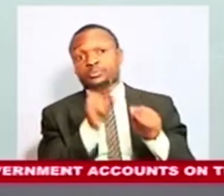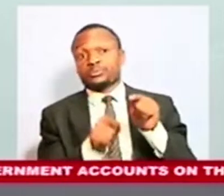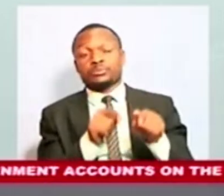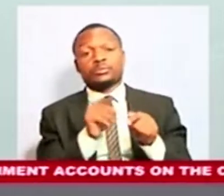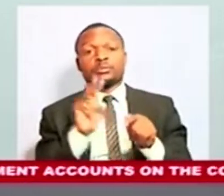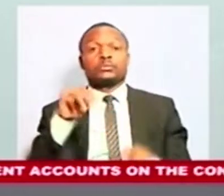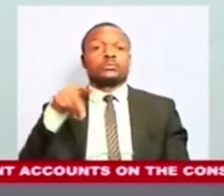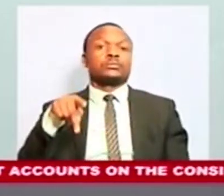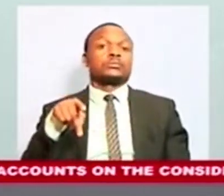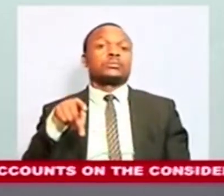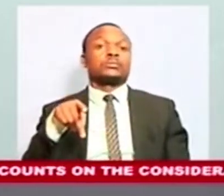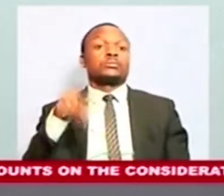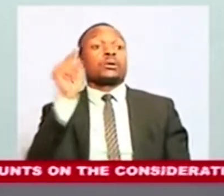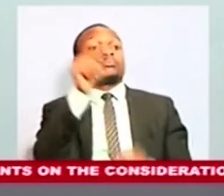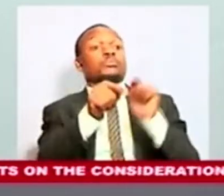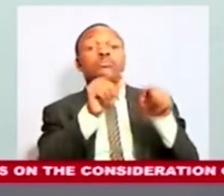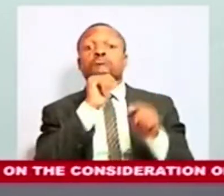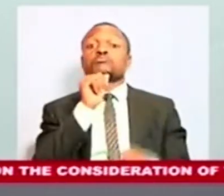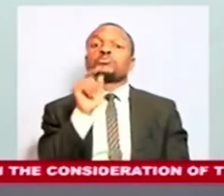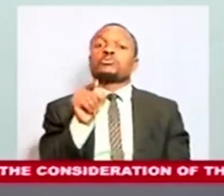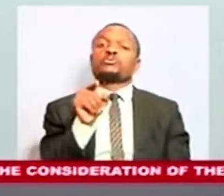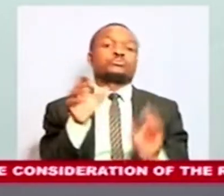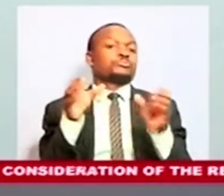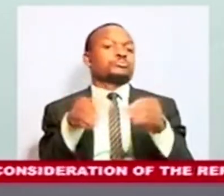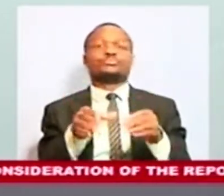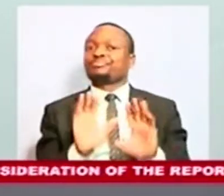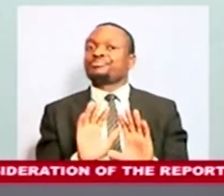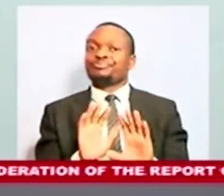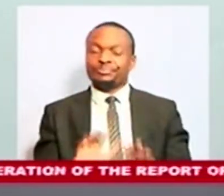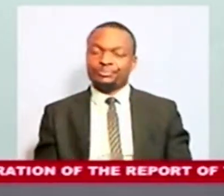indicated, not you as a local authority.